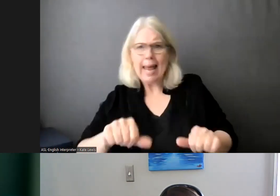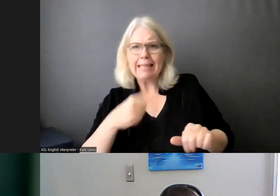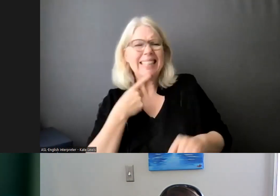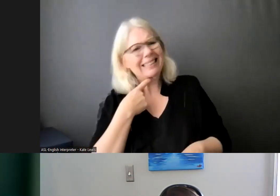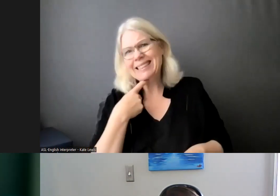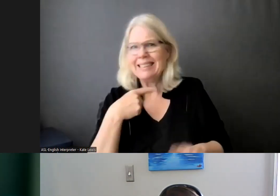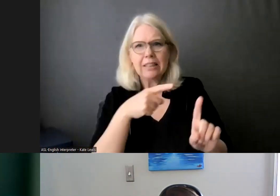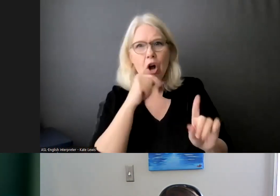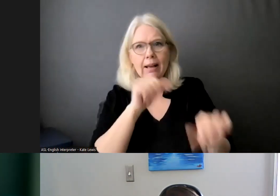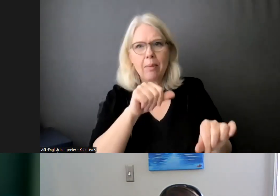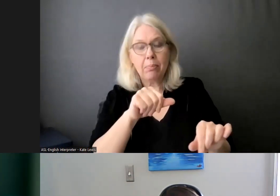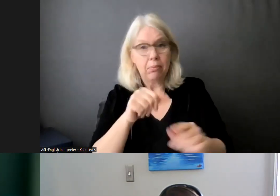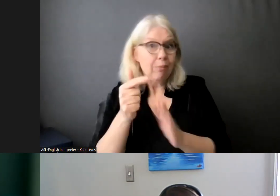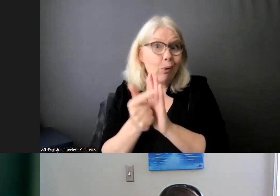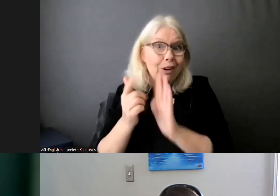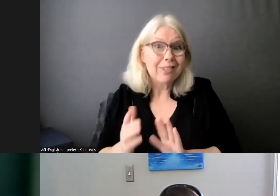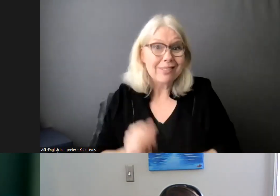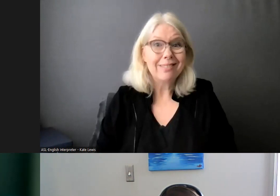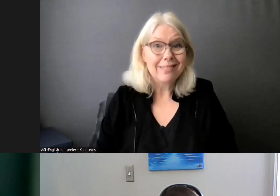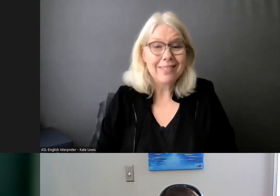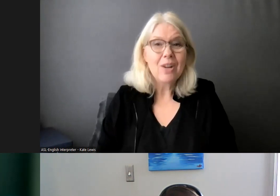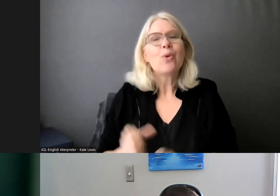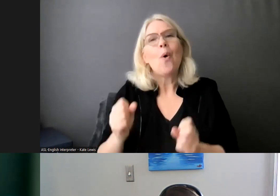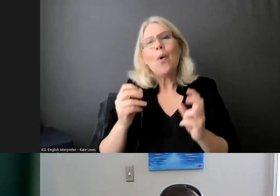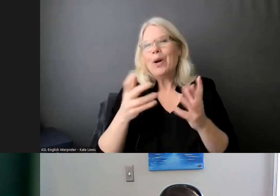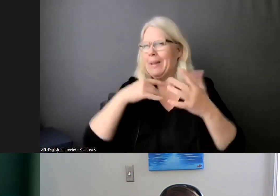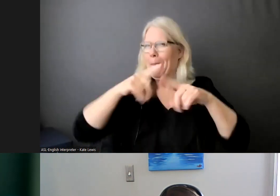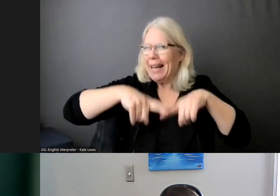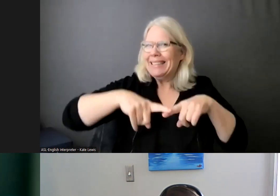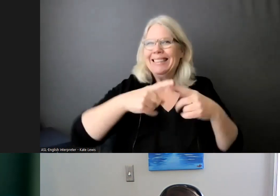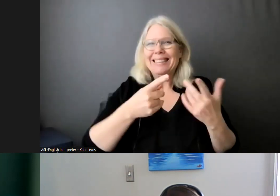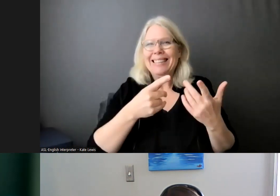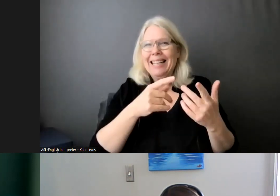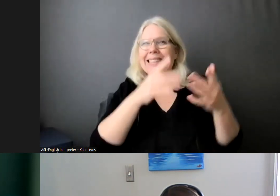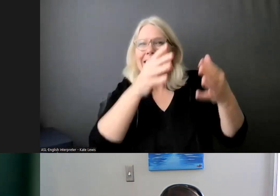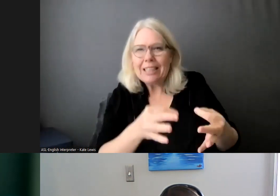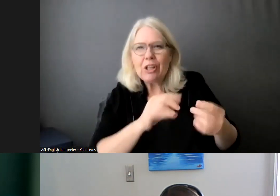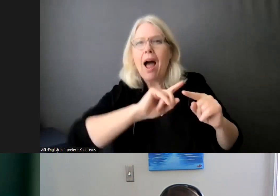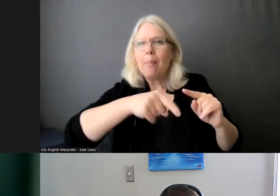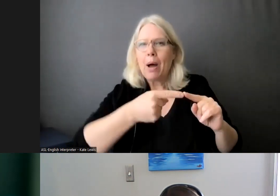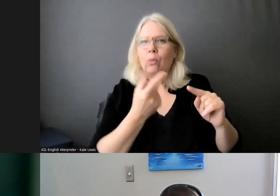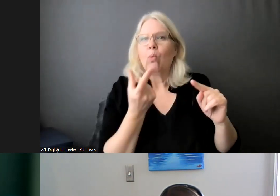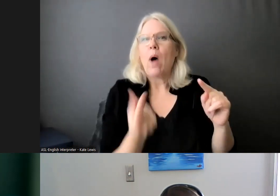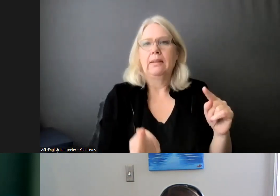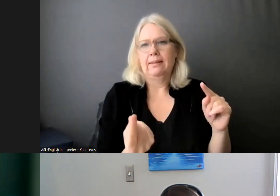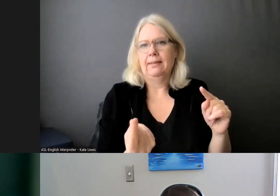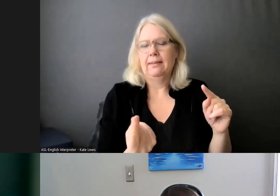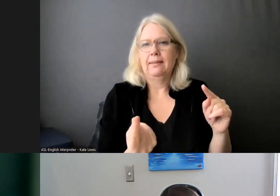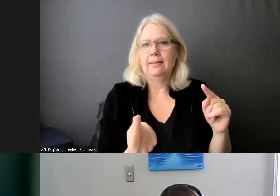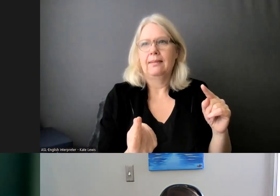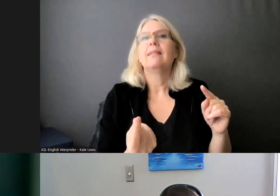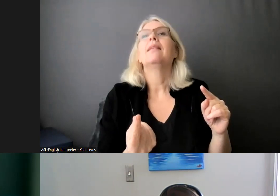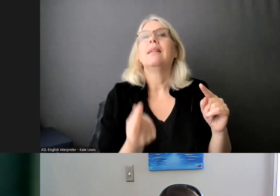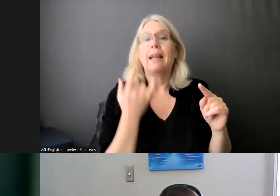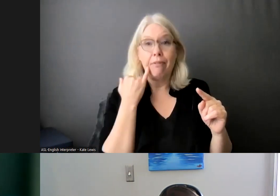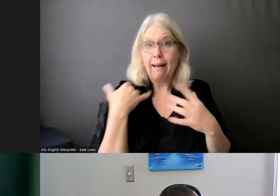there are some roles that only designated capacity assessors can do, but there are a lot of roles where we might be called upon to provide